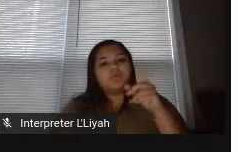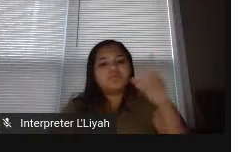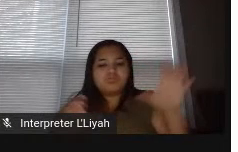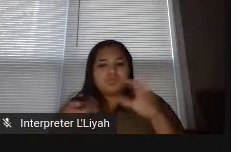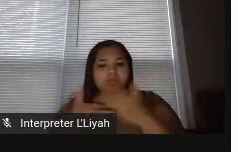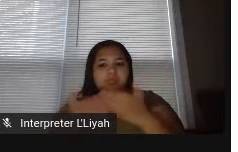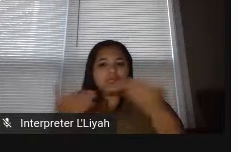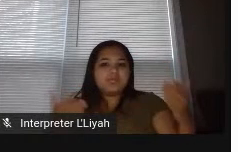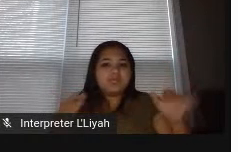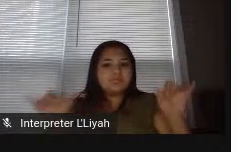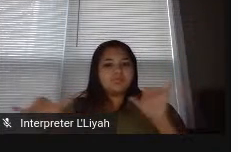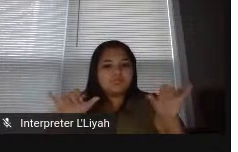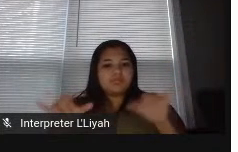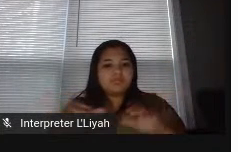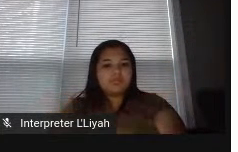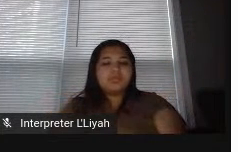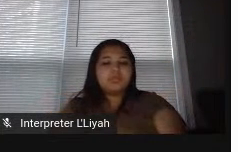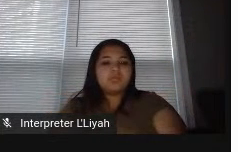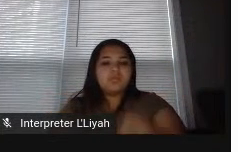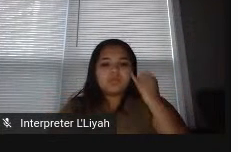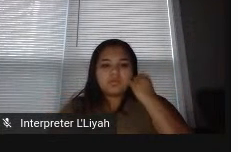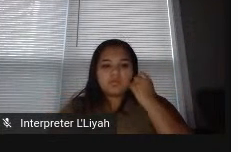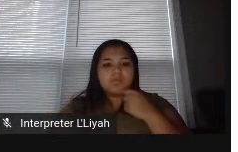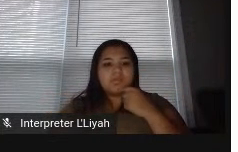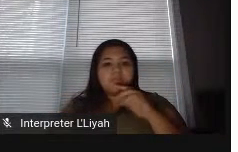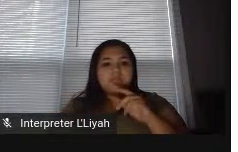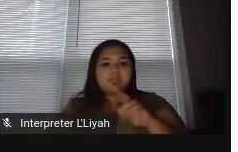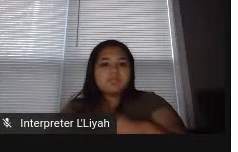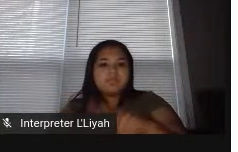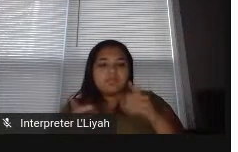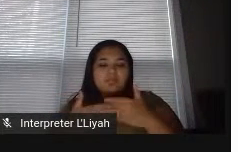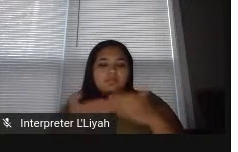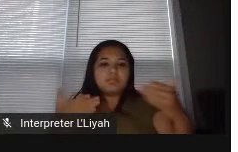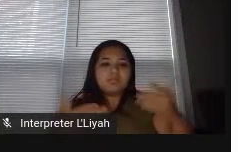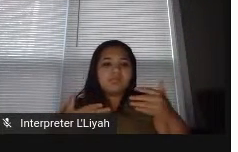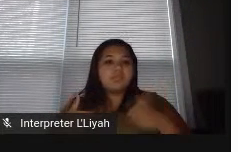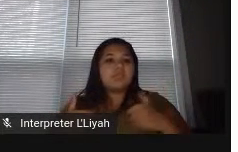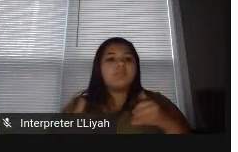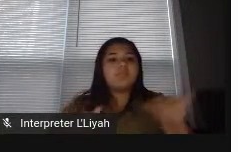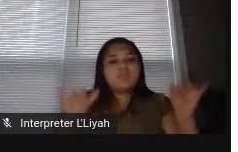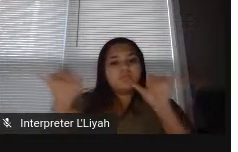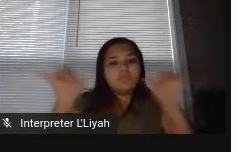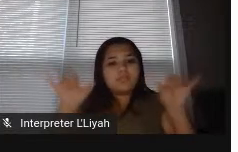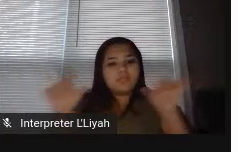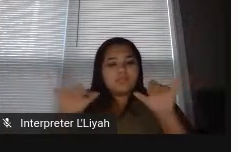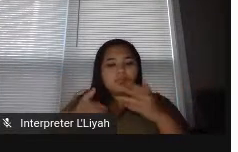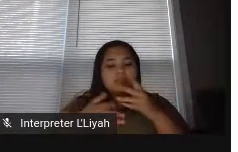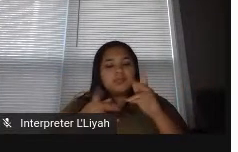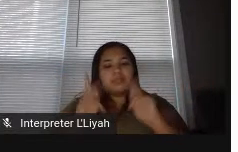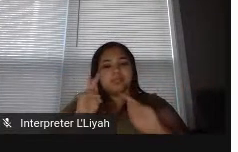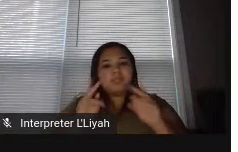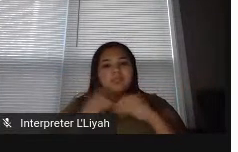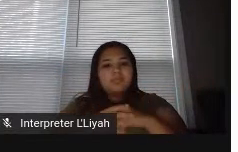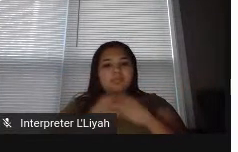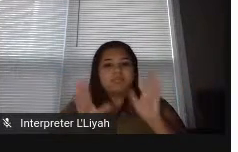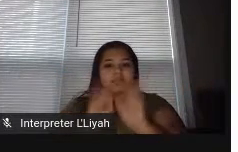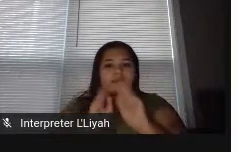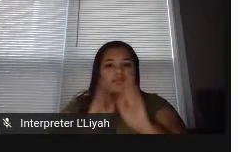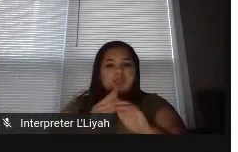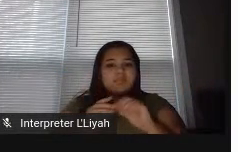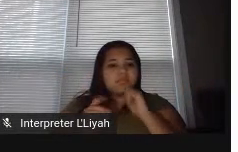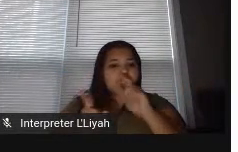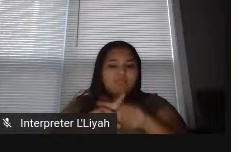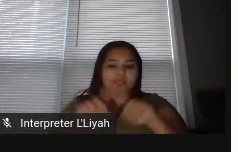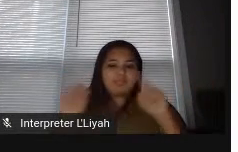thing. Even though it says different things, you have the same people in the meeting. There's really